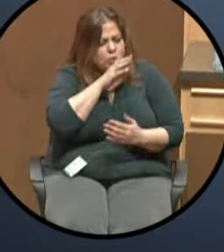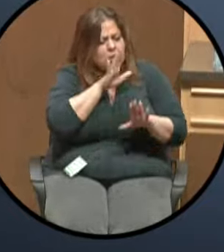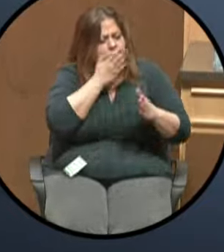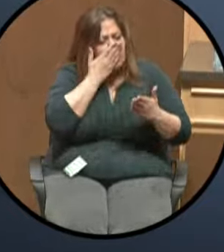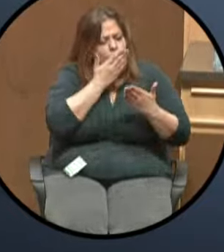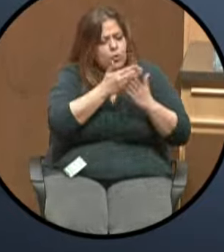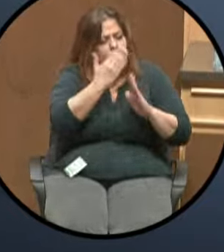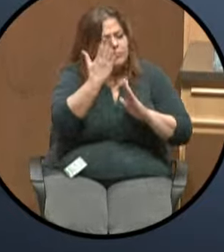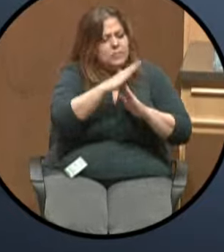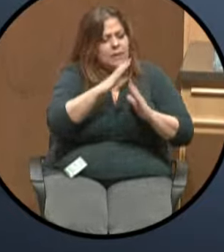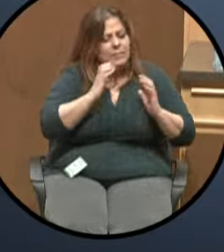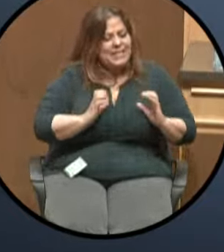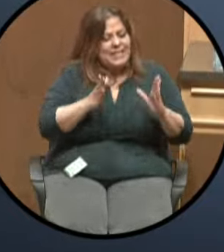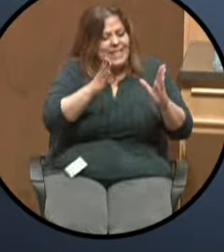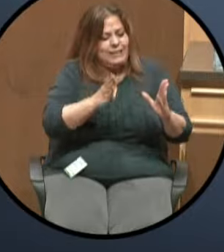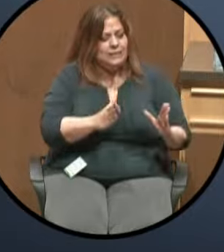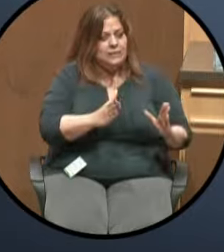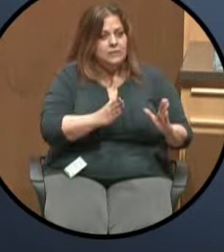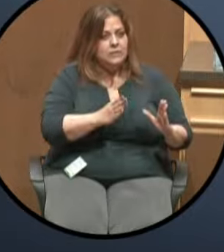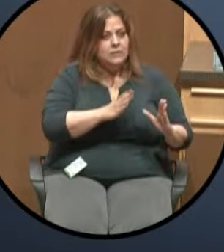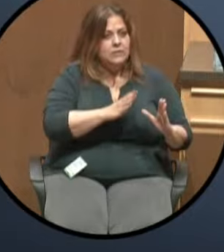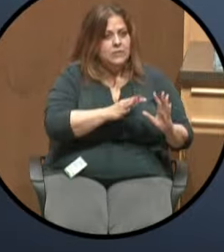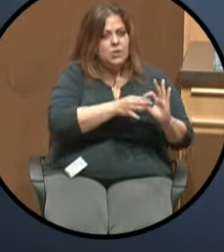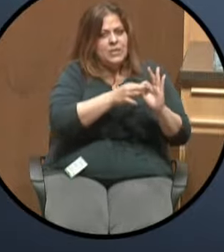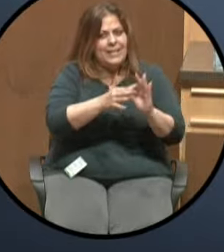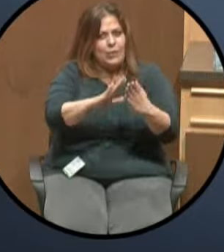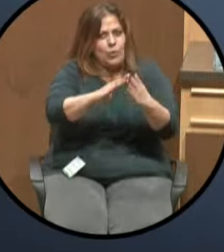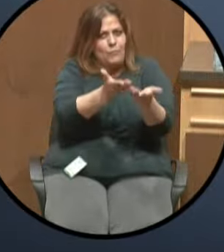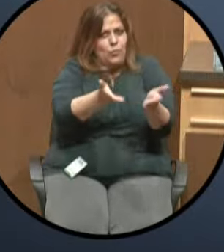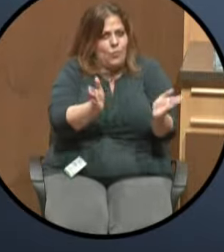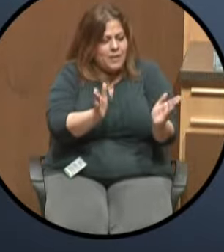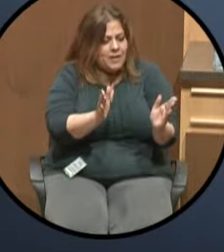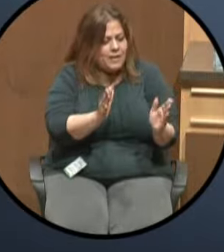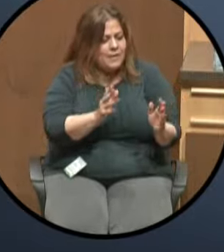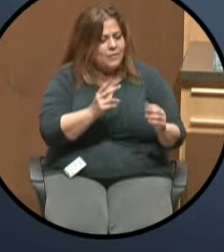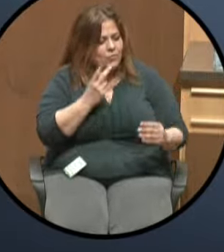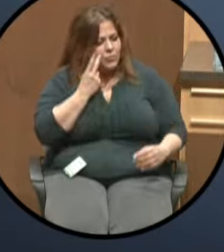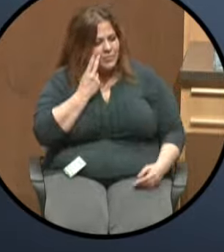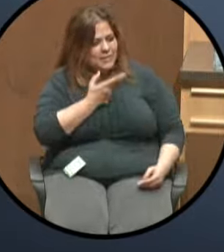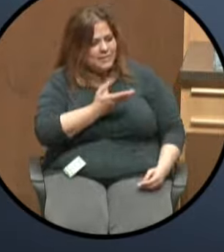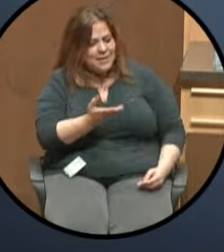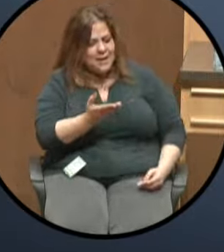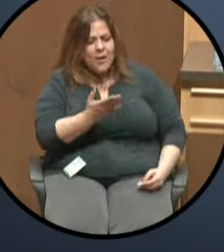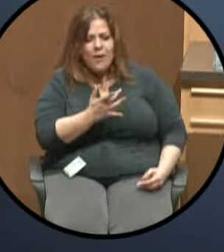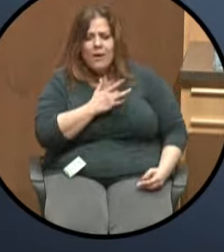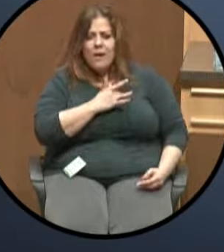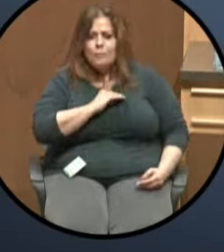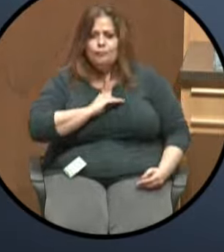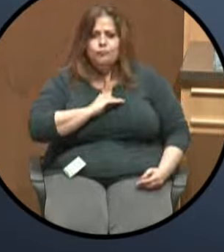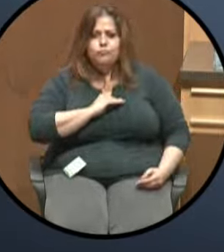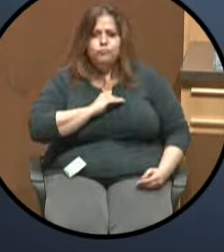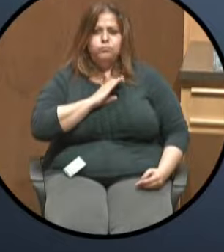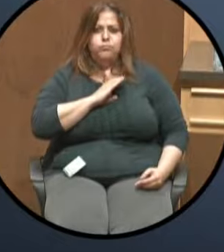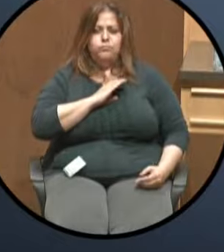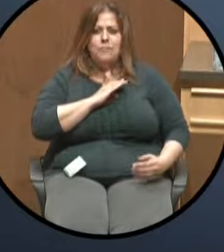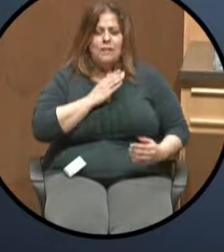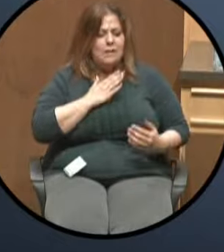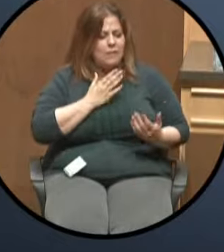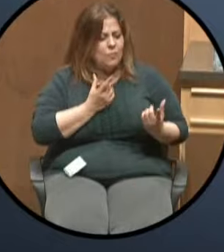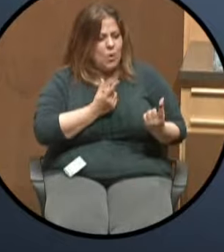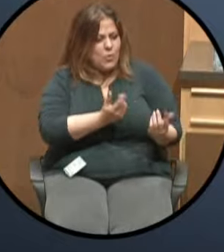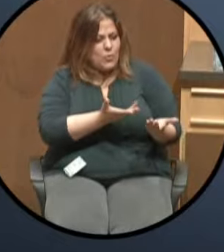been amazing. And this is why I enjoy what I'm doing. It's because it's so nice to see the people we're trying to